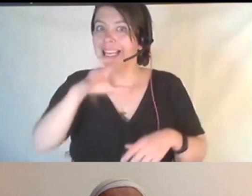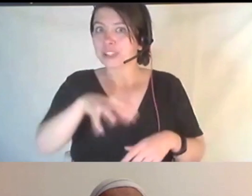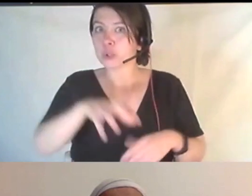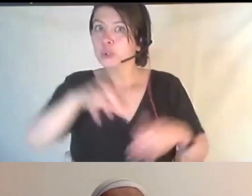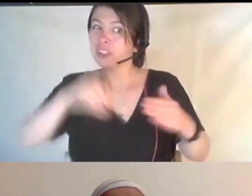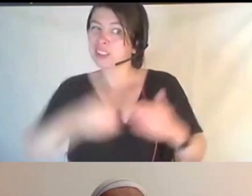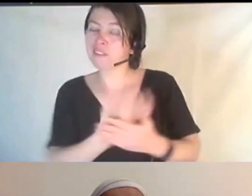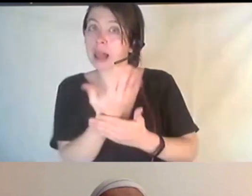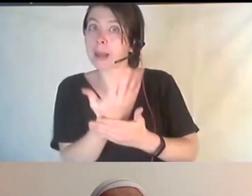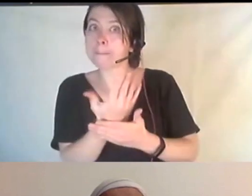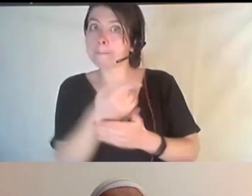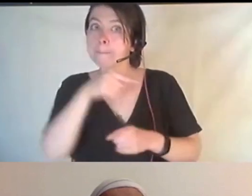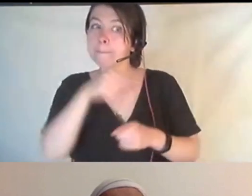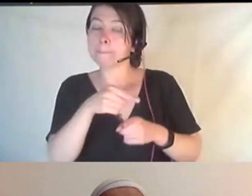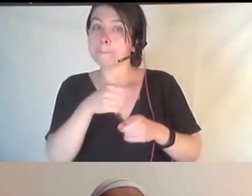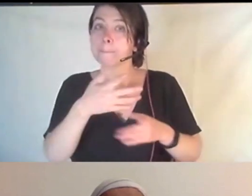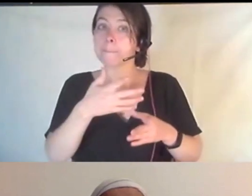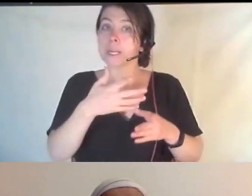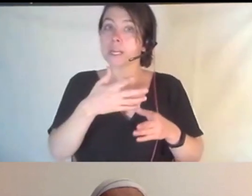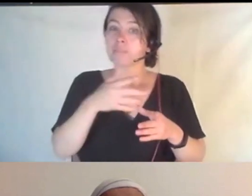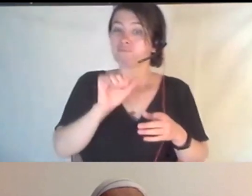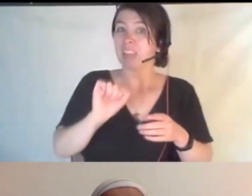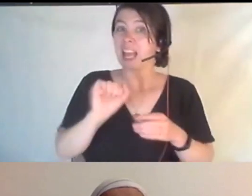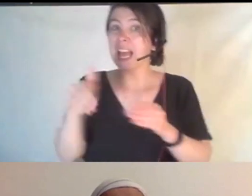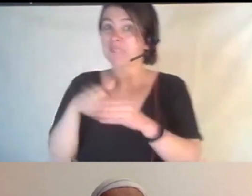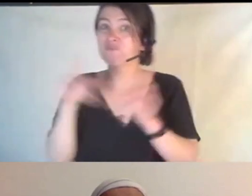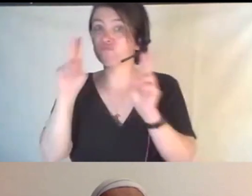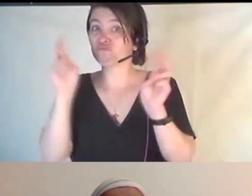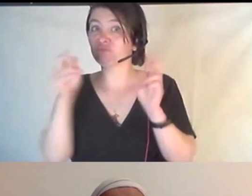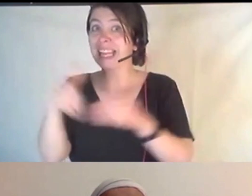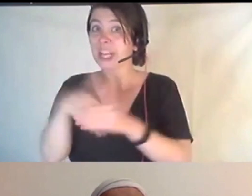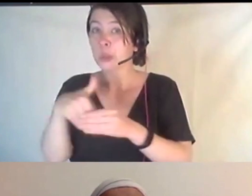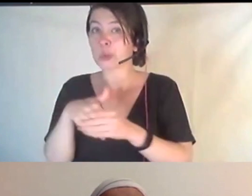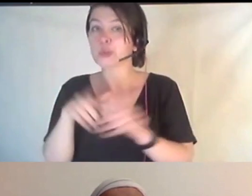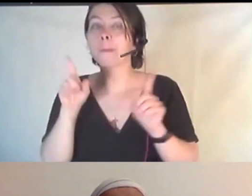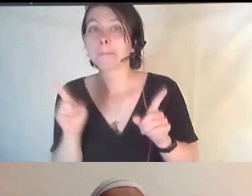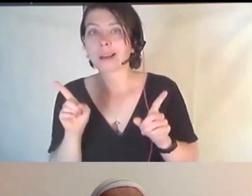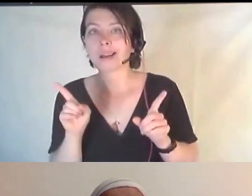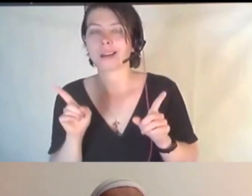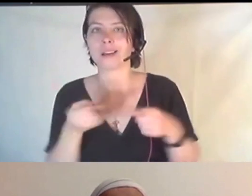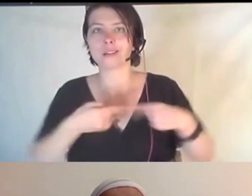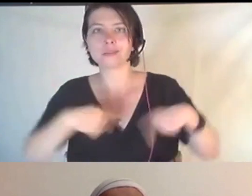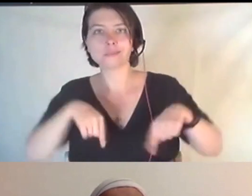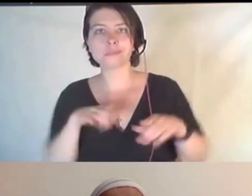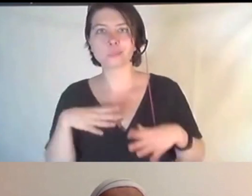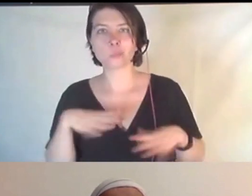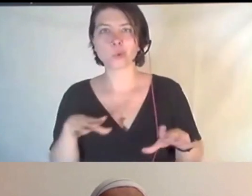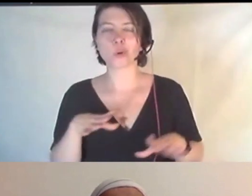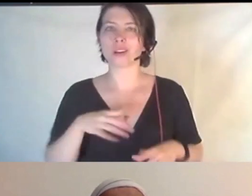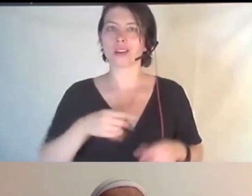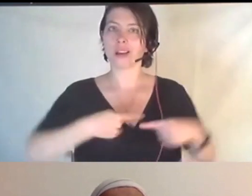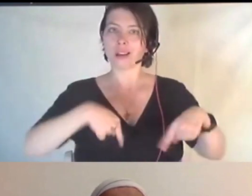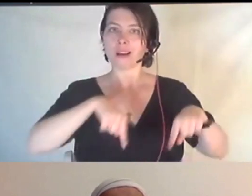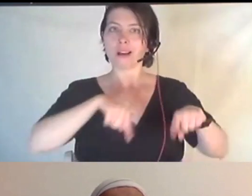absolutely fantastic, as Charlotte says. But I think what we would like to do is to have our artists seen working right